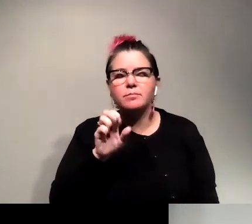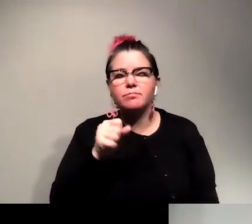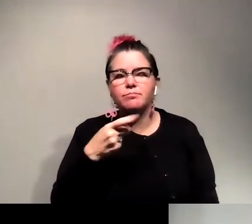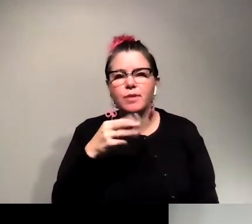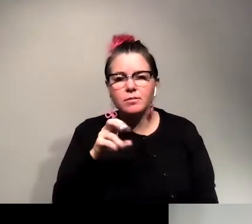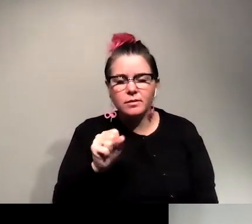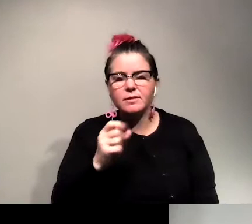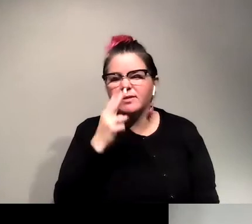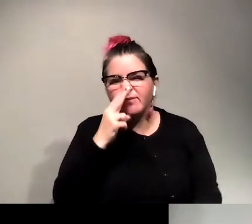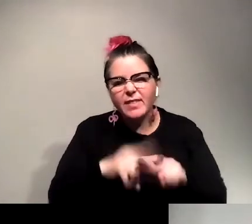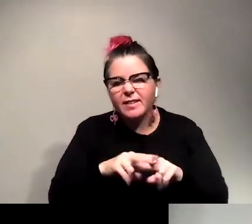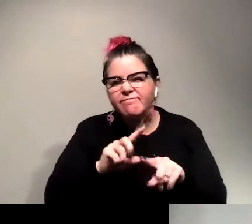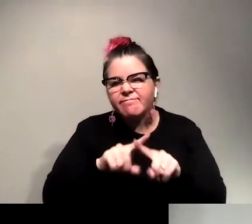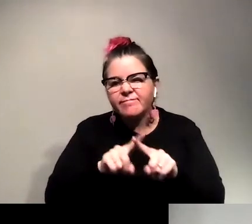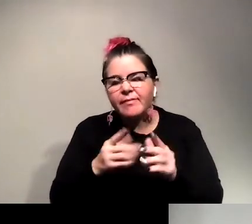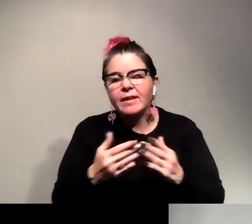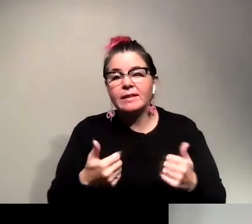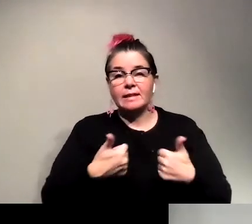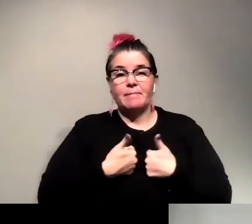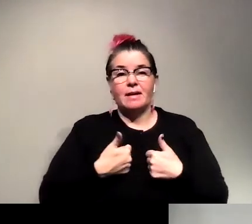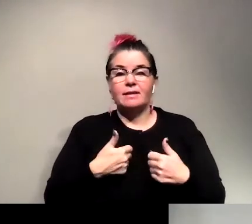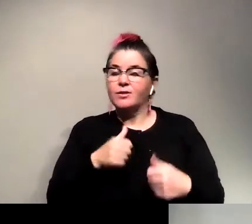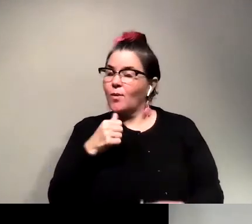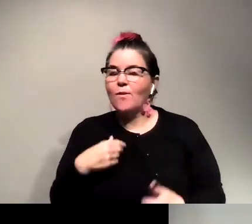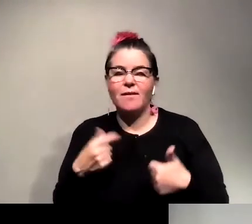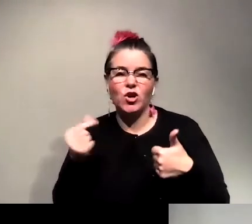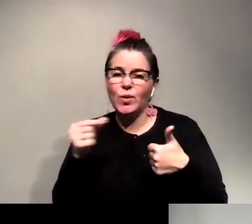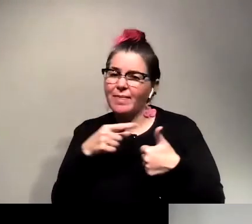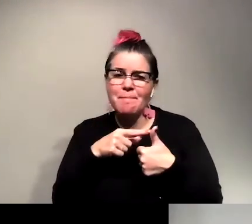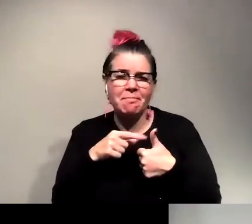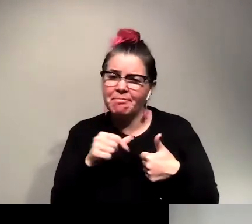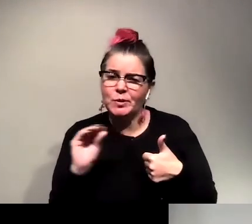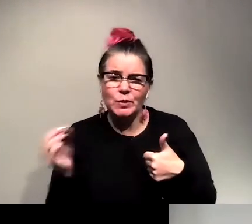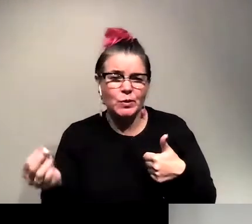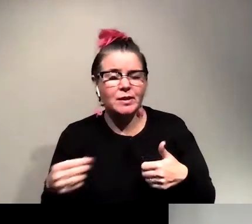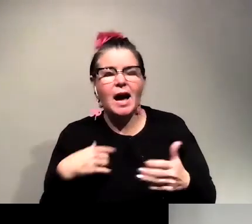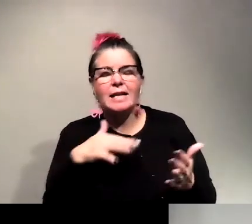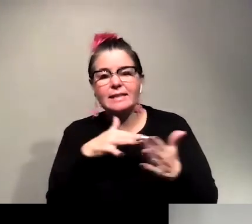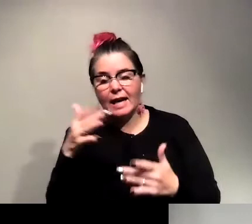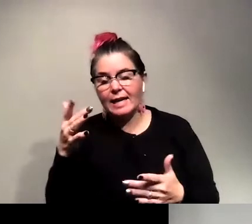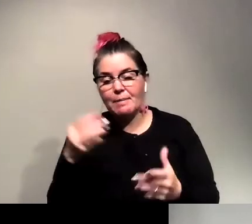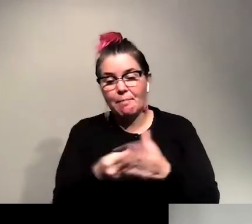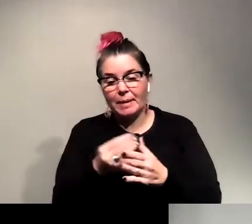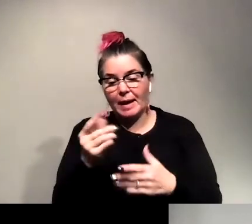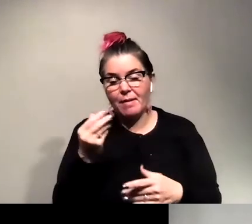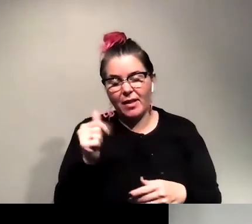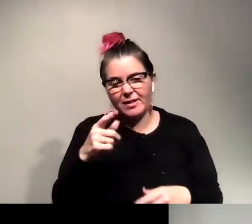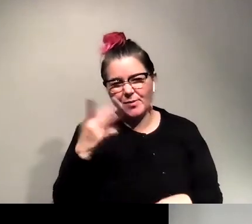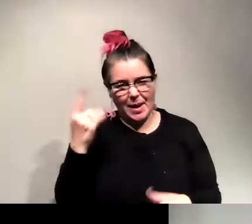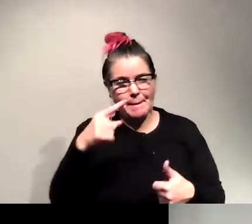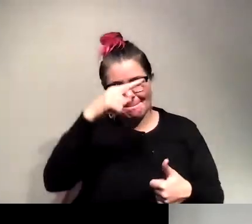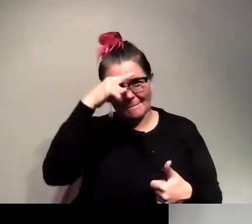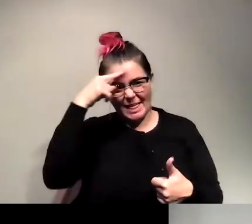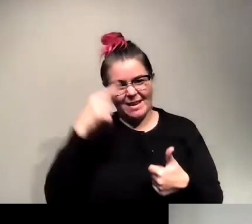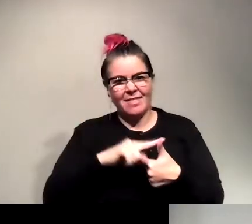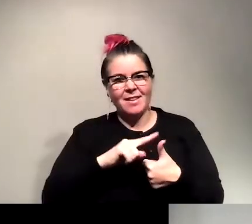fun things. But I do not have a green thumb. I think I study plant pathology because I kind of have a black thumb. I feel like